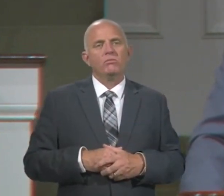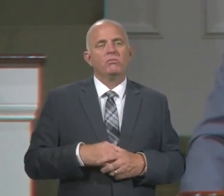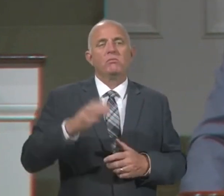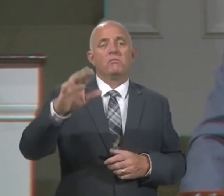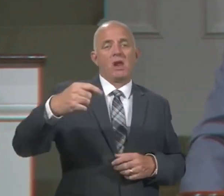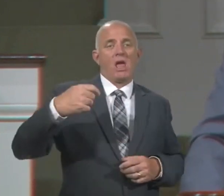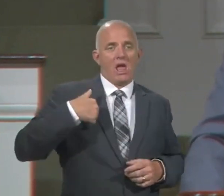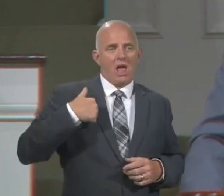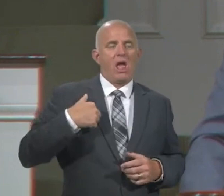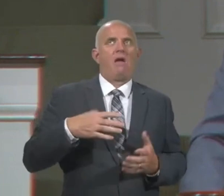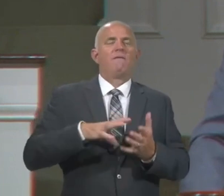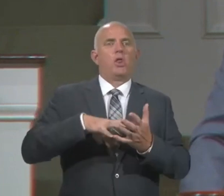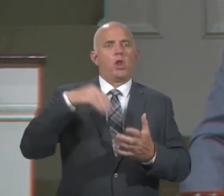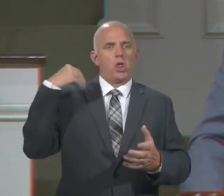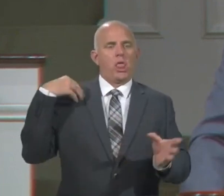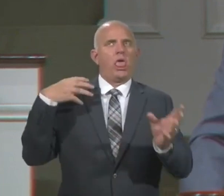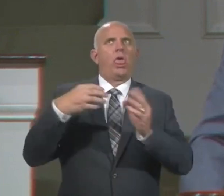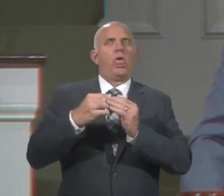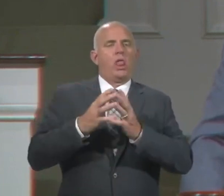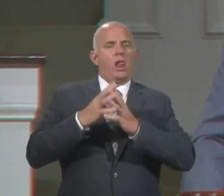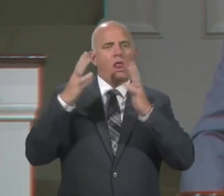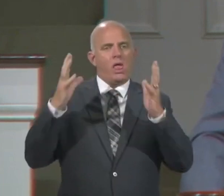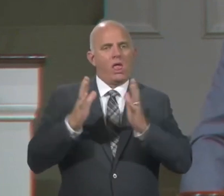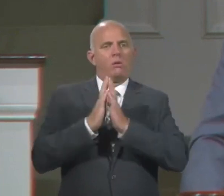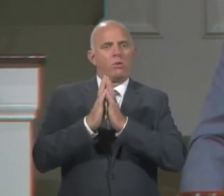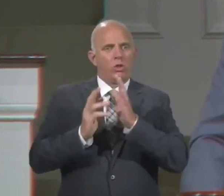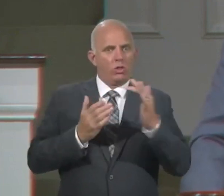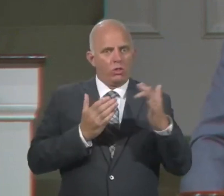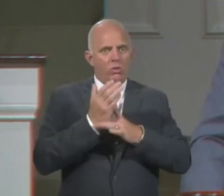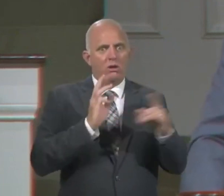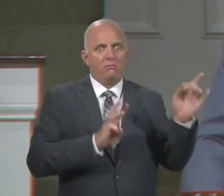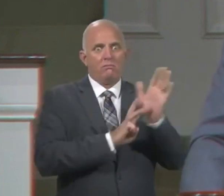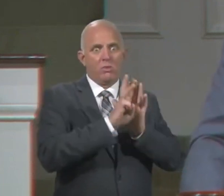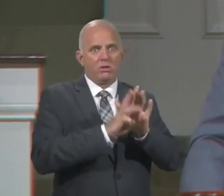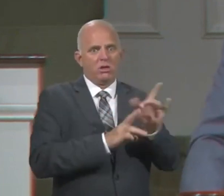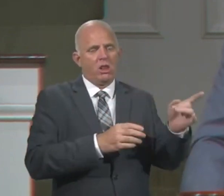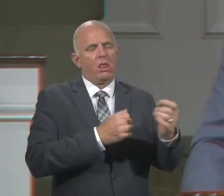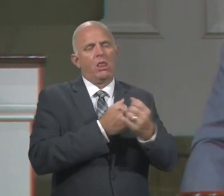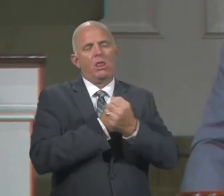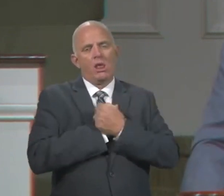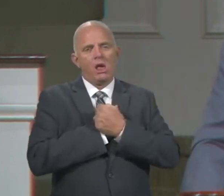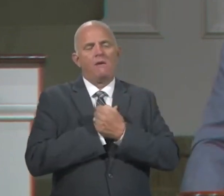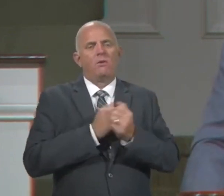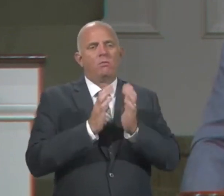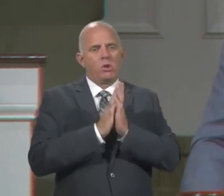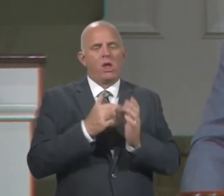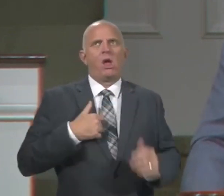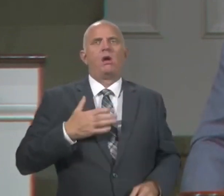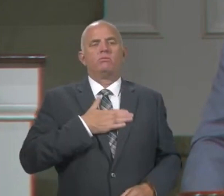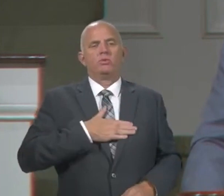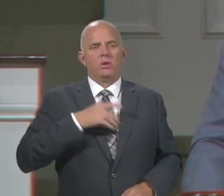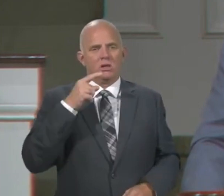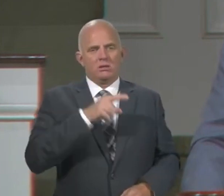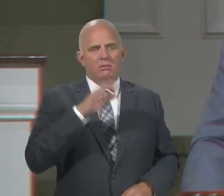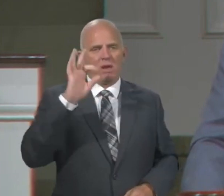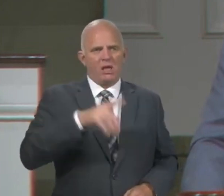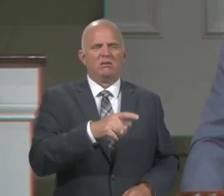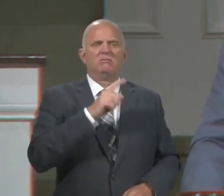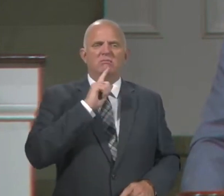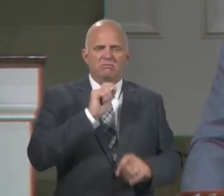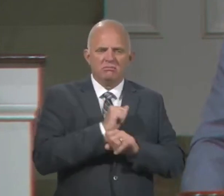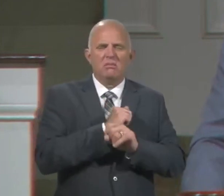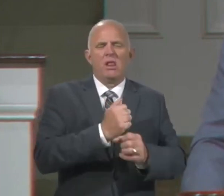pastor. And he loves to pray. And I appreciate a pastor who loves to pray. Sometimes in the